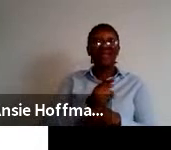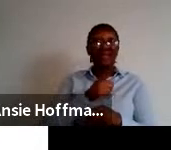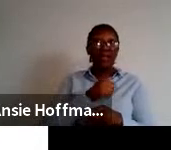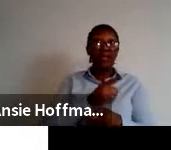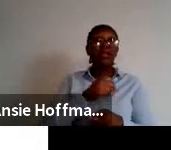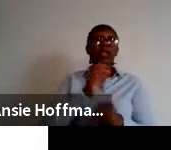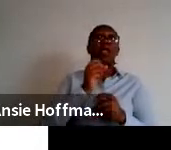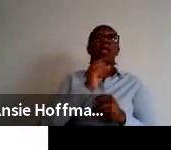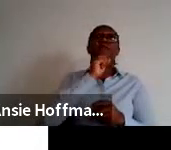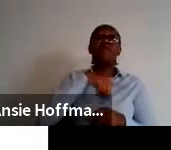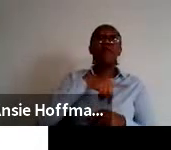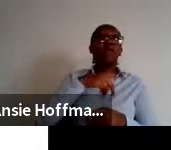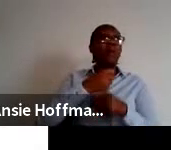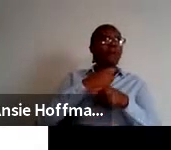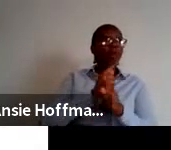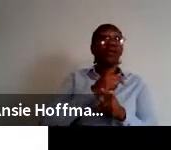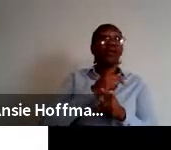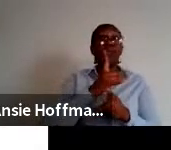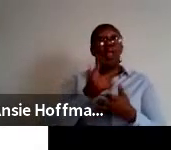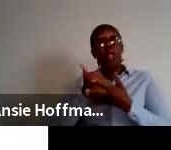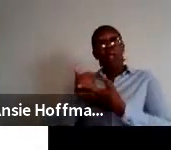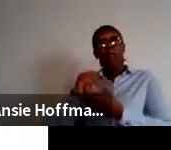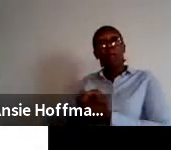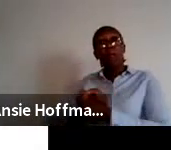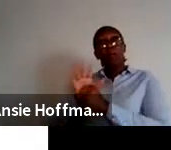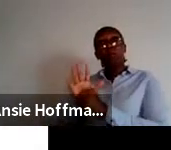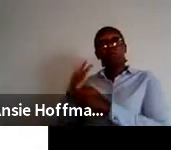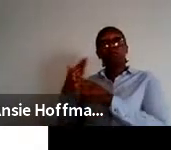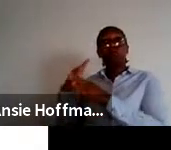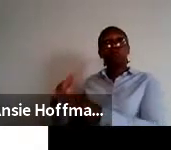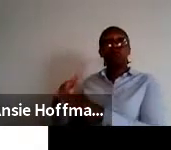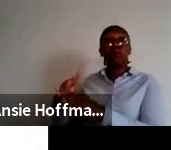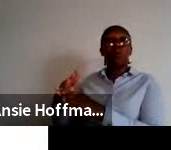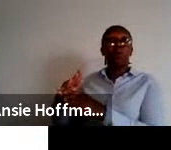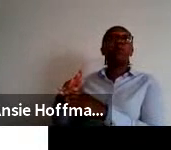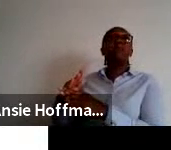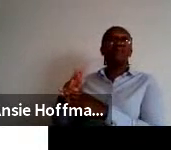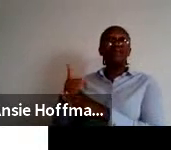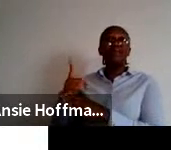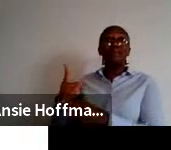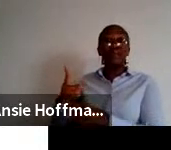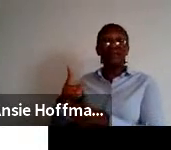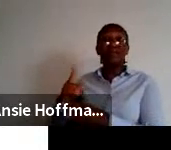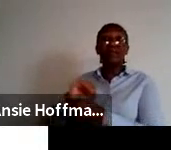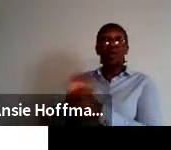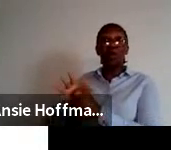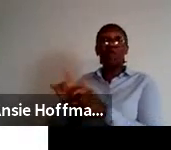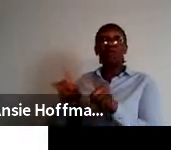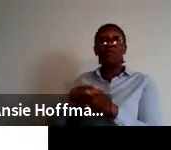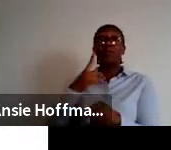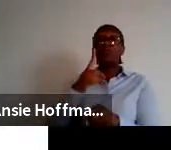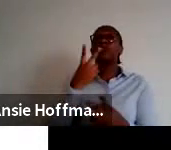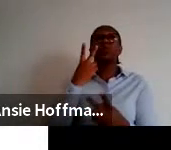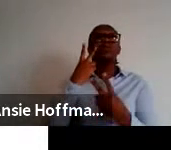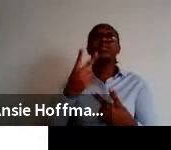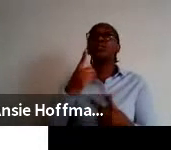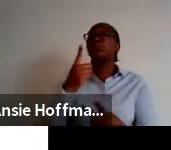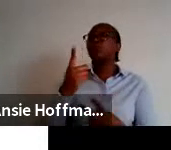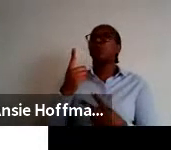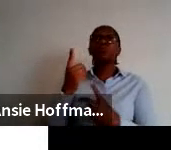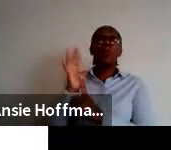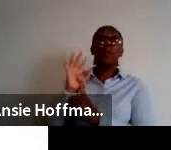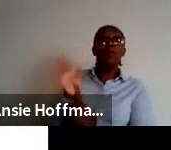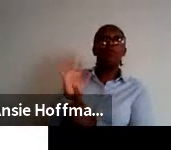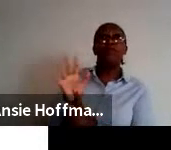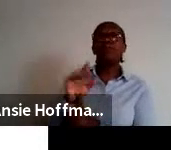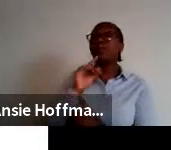COVID-19. Now that is pretty scary stuff from some of the horror movies, if you think about it. Lives can